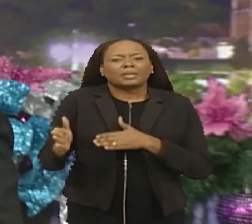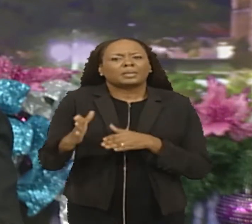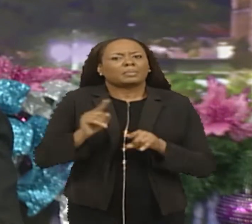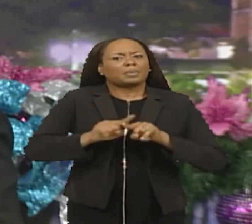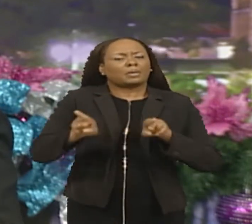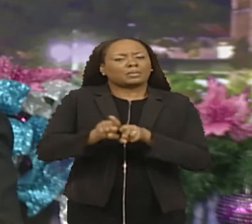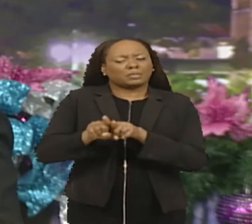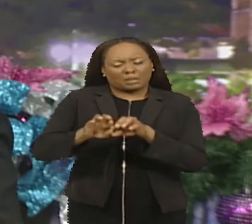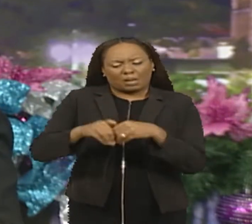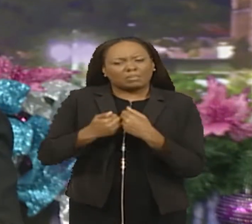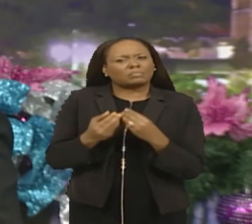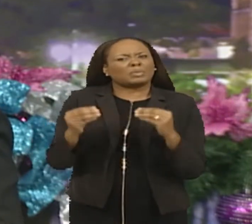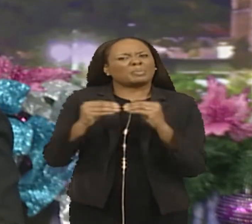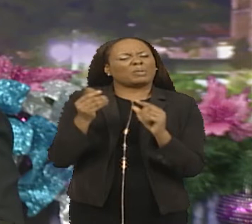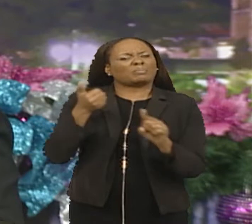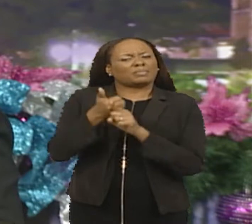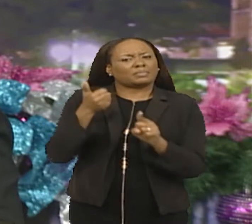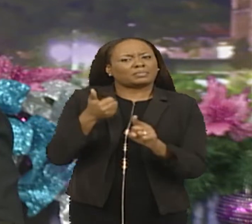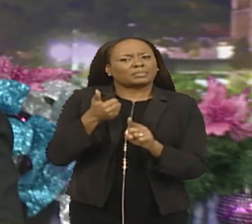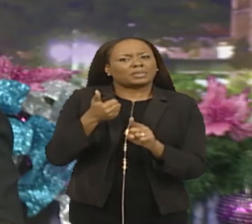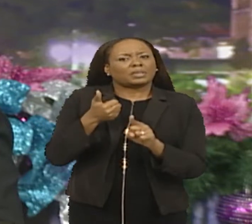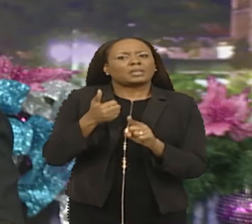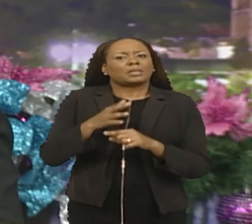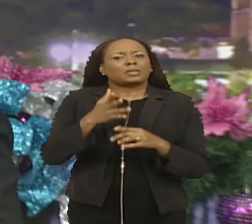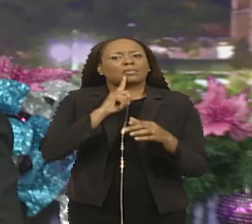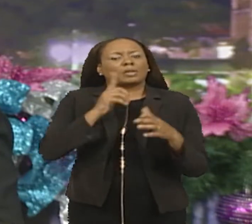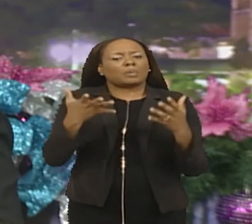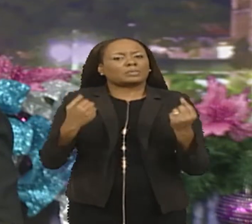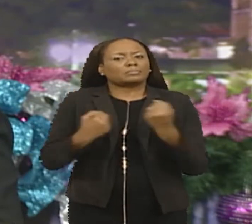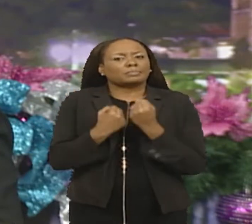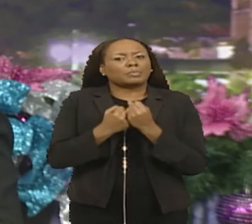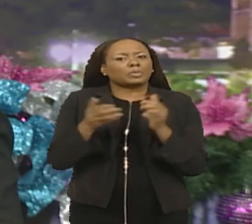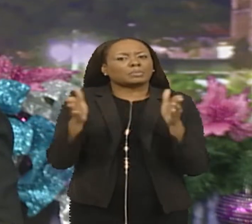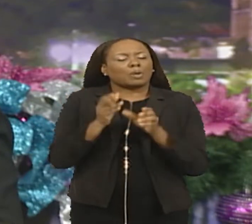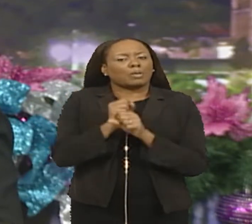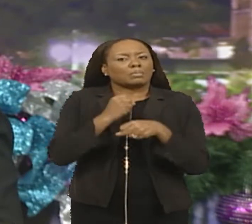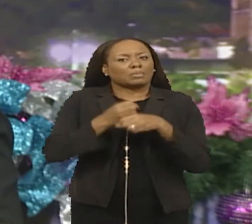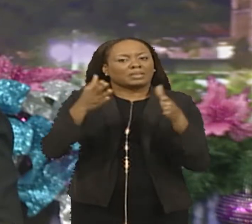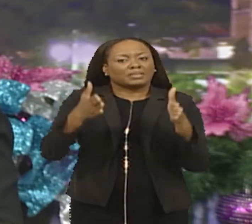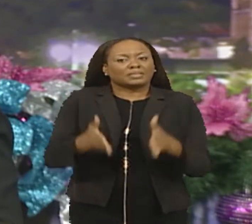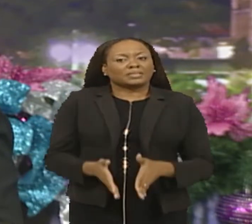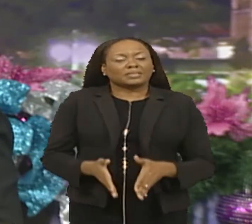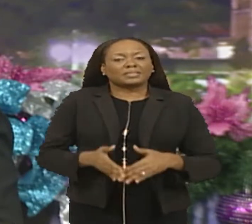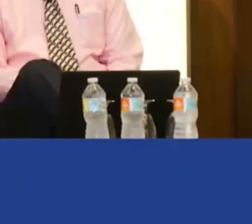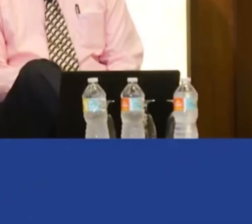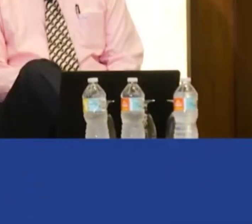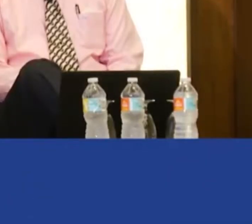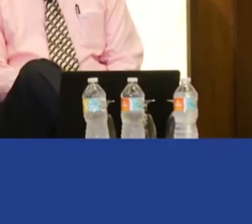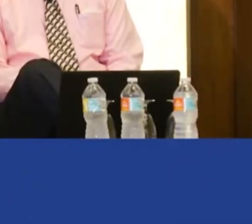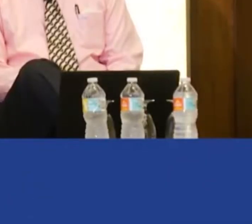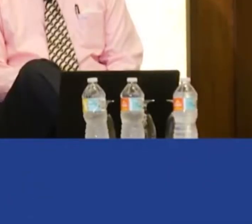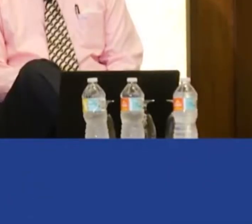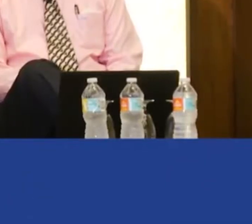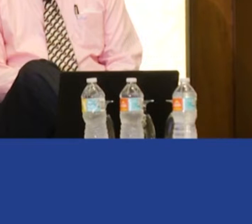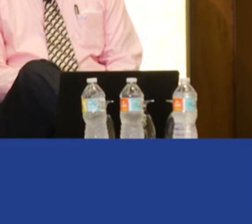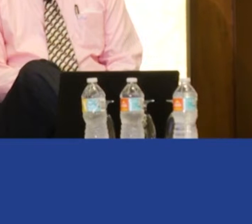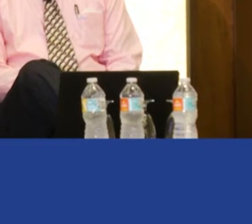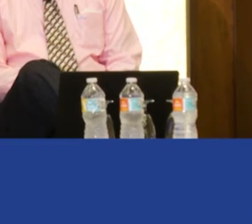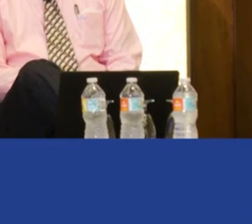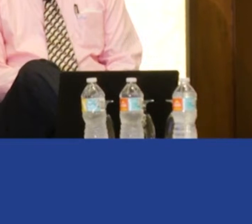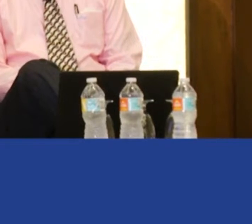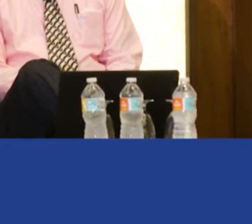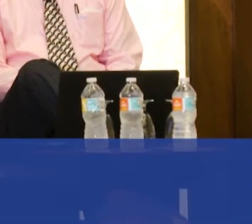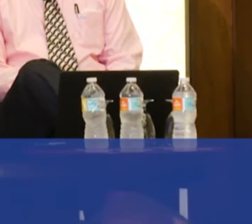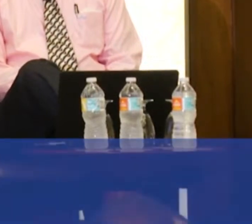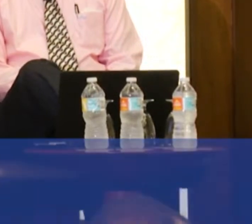the initiative was originally designed to support small manufacturers. To a large extent, as you know, a lot